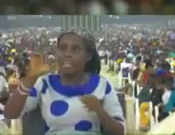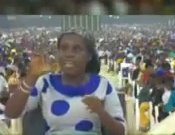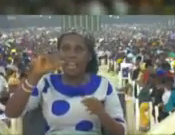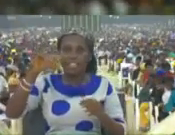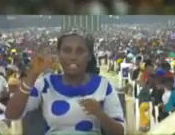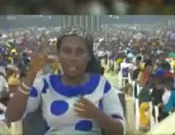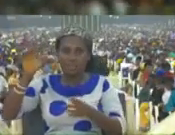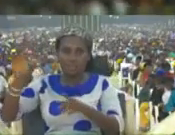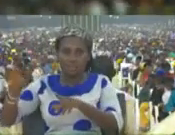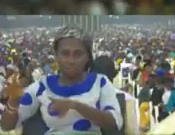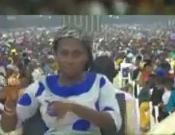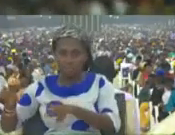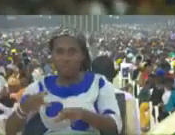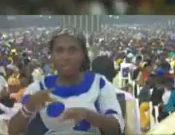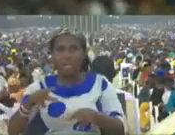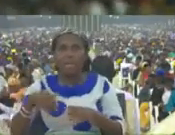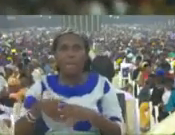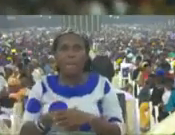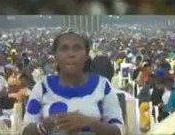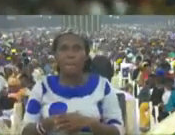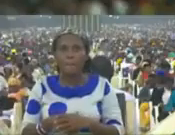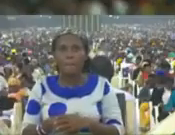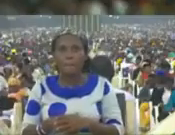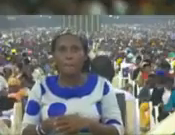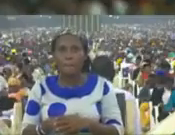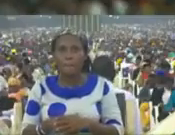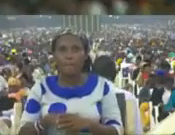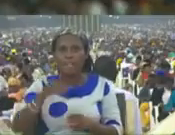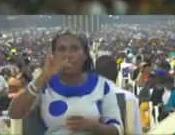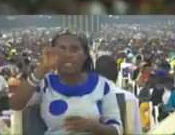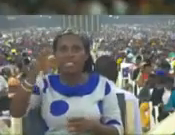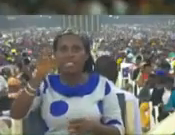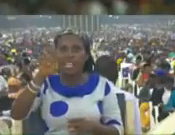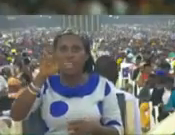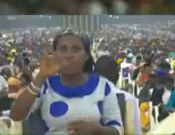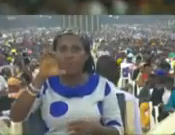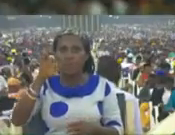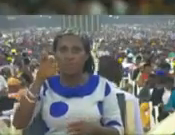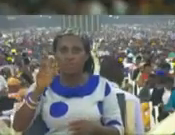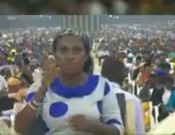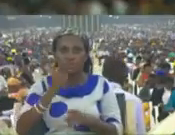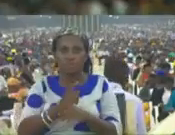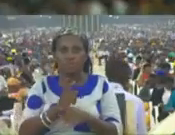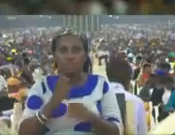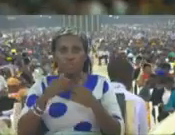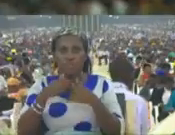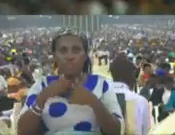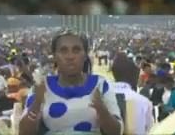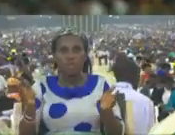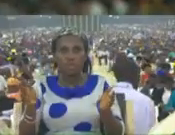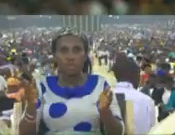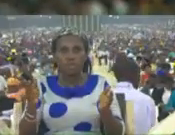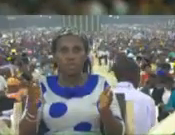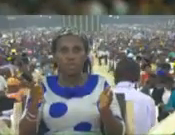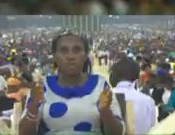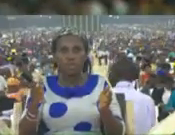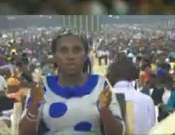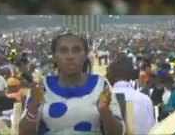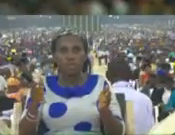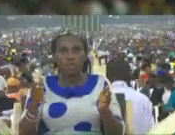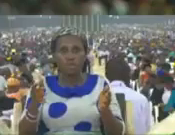Jericho had lost a great opportunity because Elijah passed through them. They could have called on him for